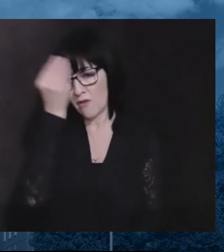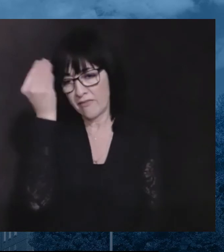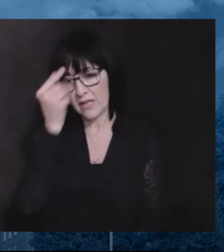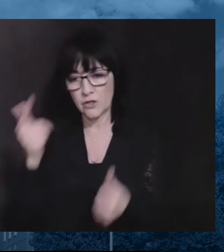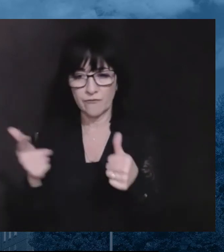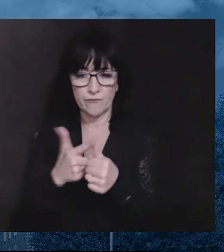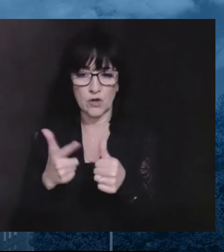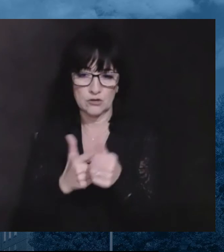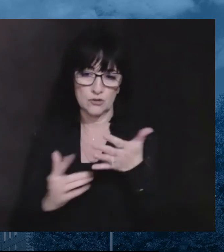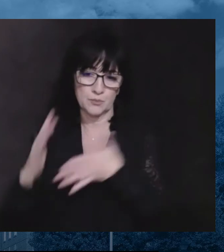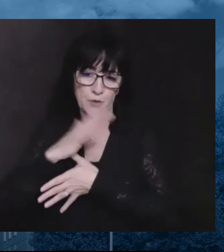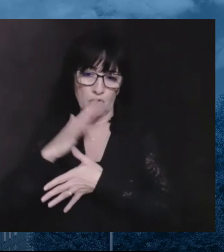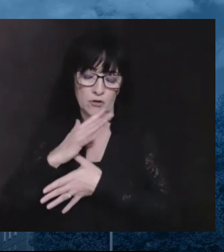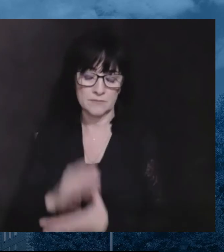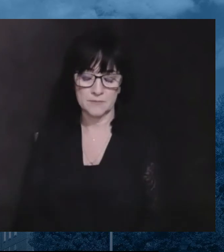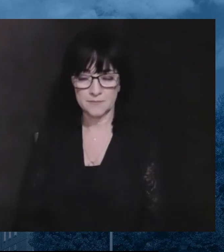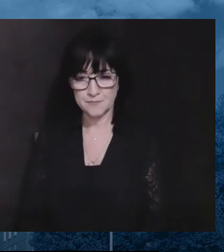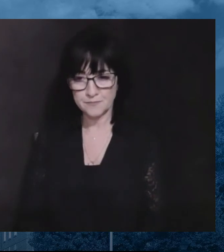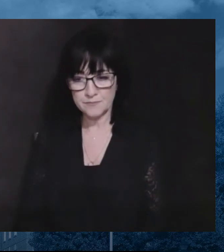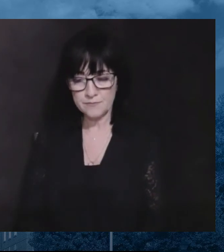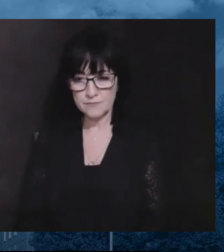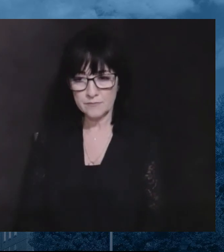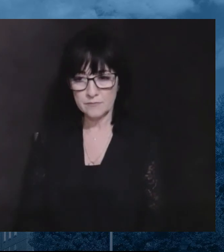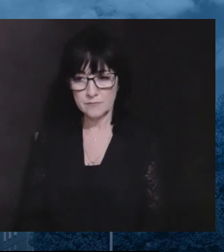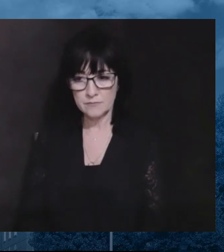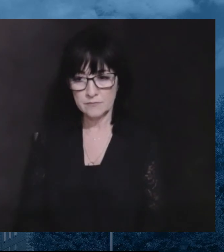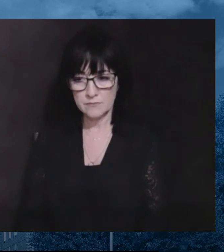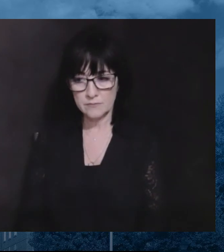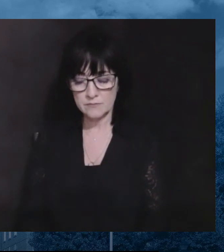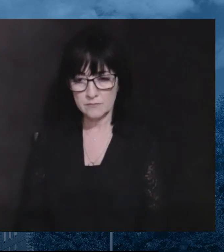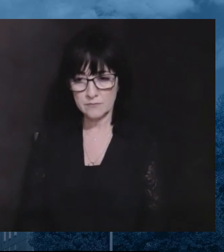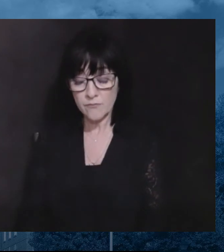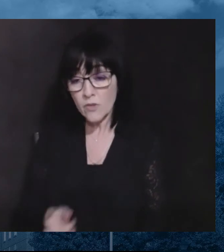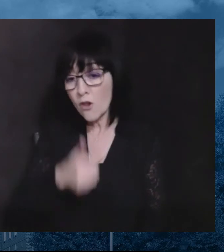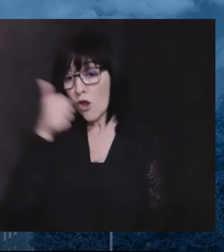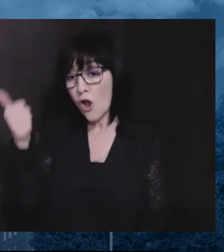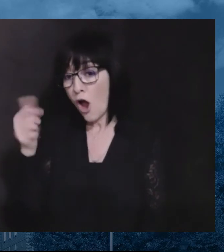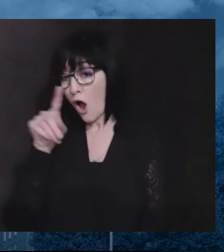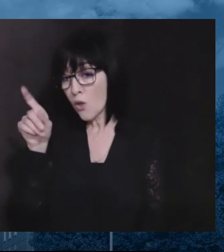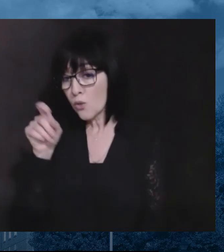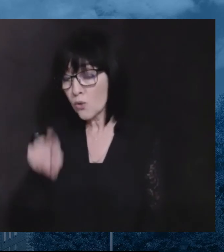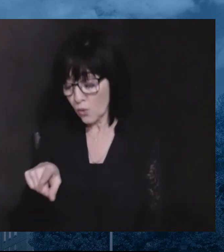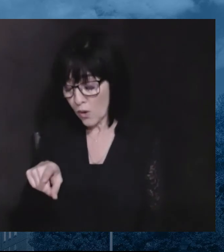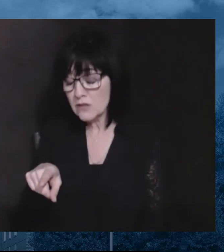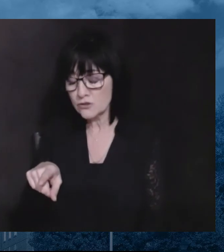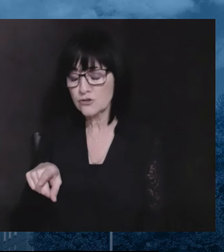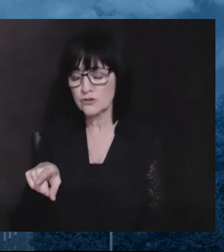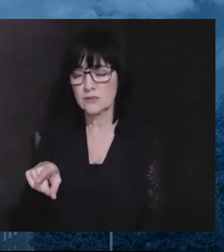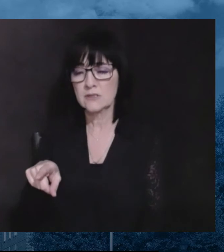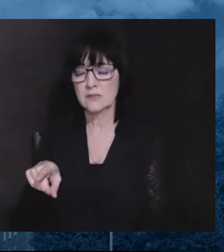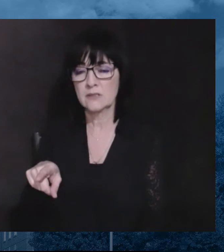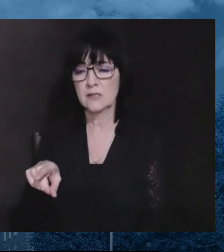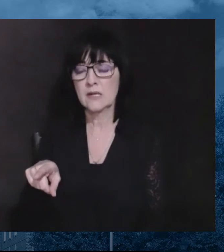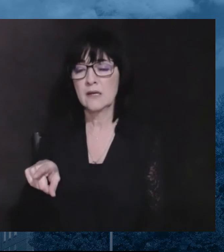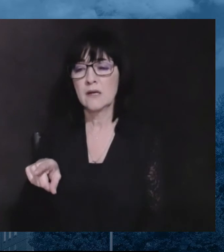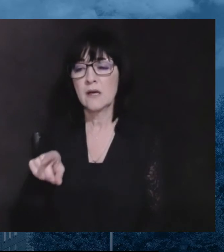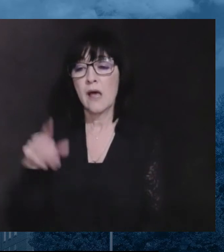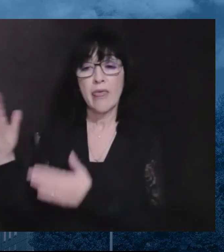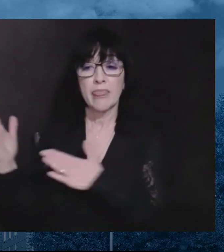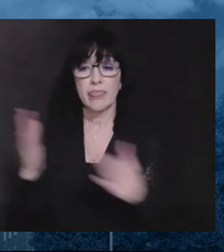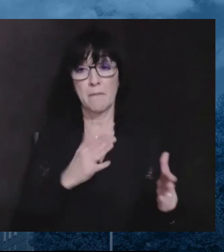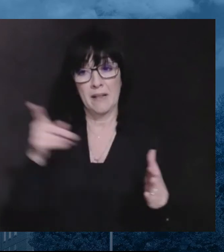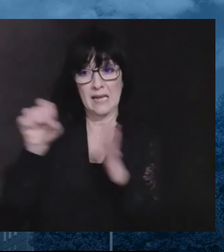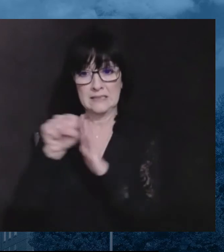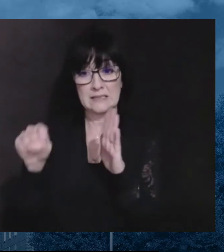So another question that I had is about the plan that the state has put forward for the vaccine. Because the